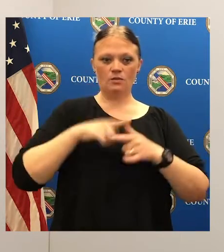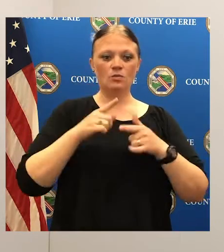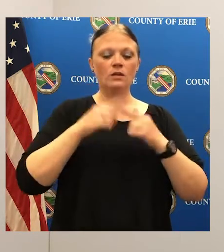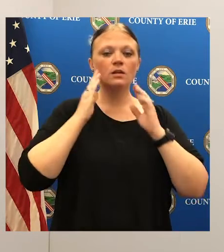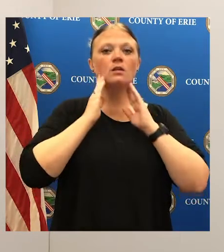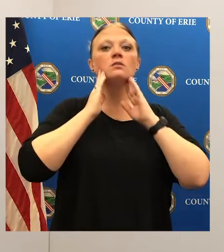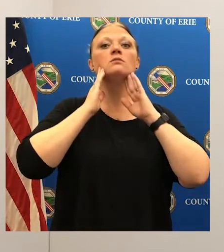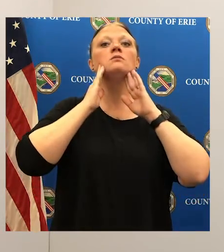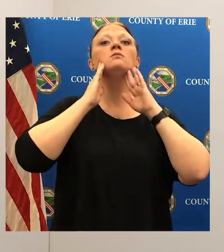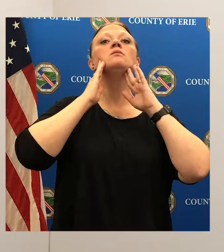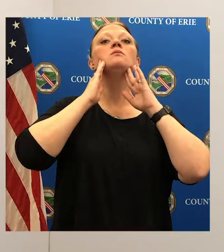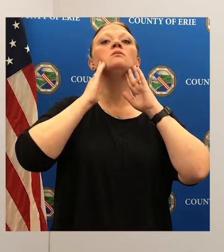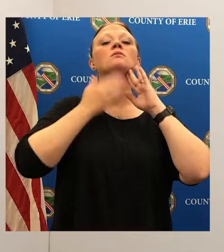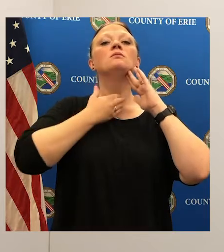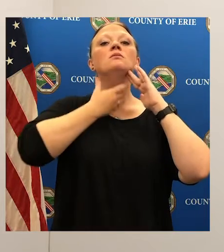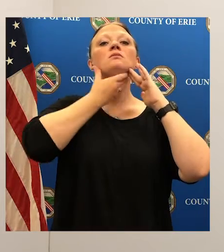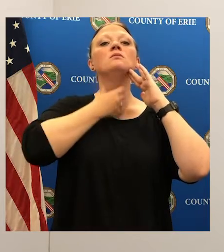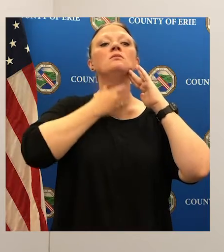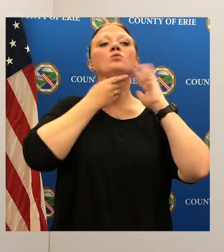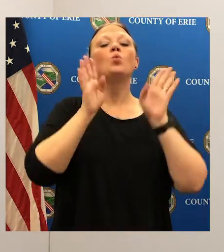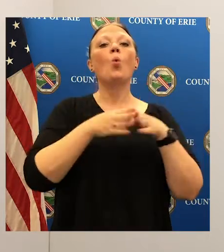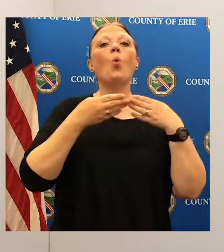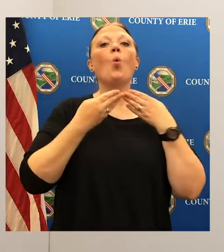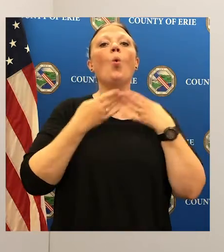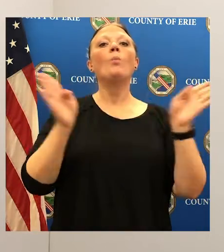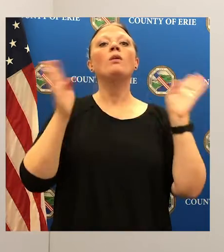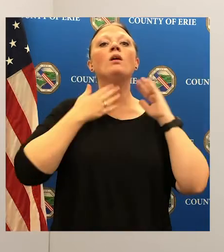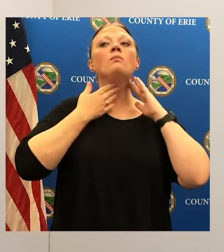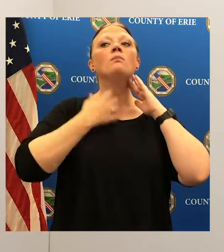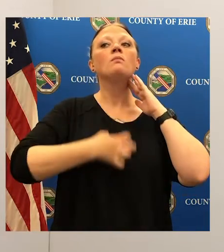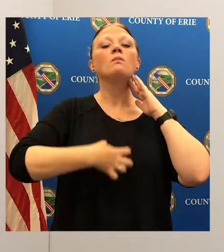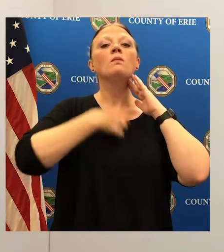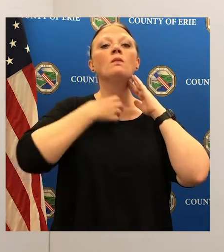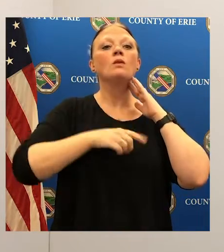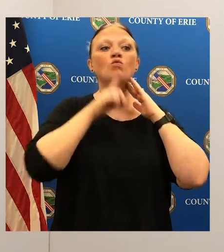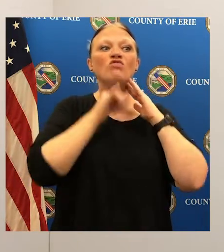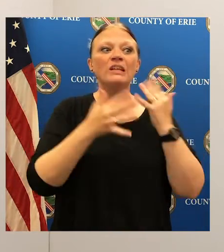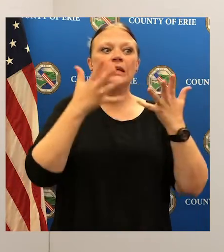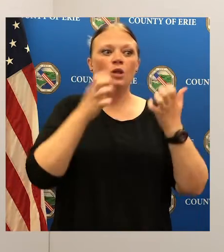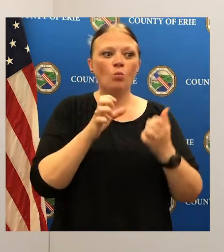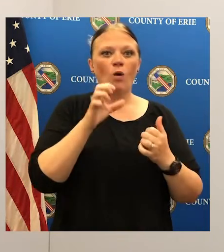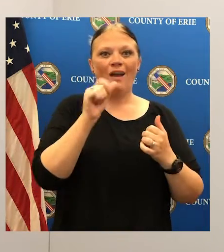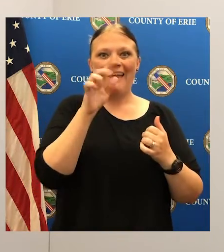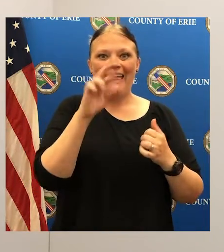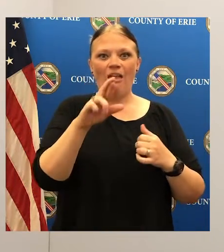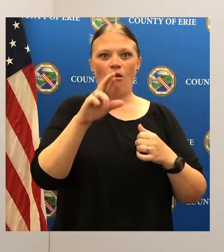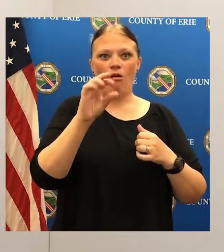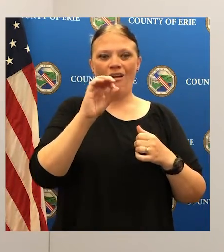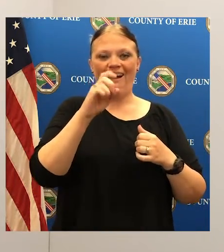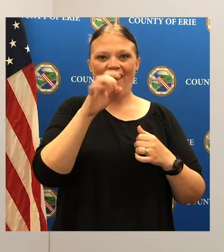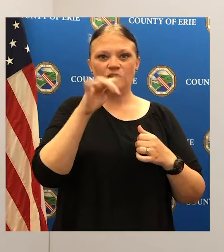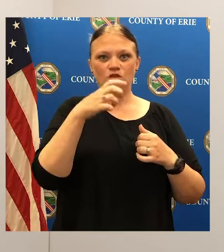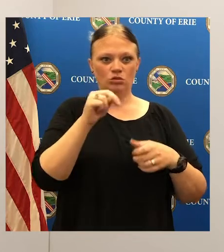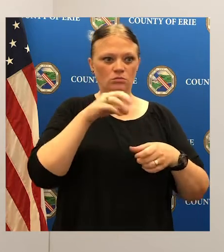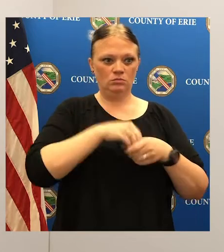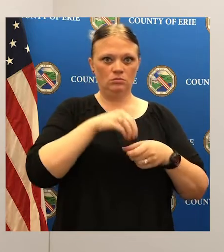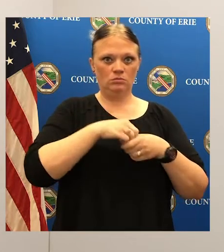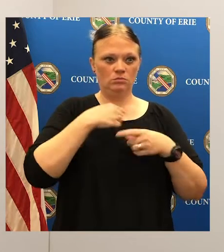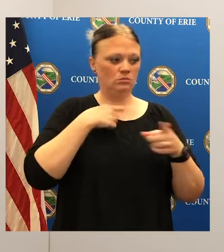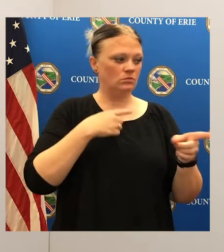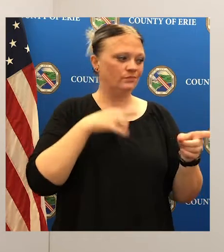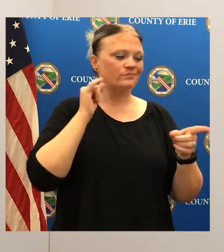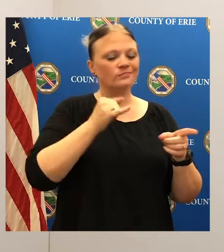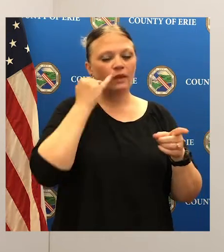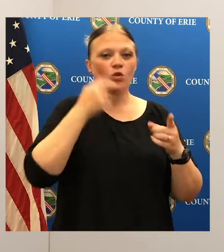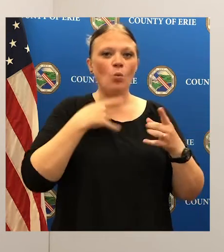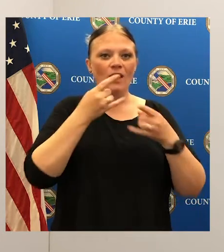to extend their neck and get a nice long neck and get an airway because I really want to get some oxygen into them. If I have a mask, this